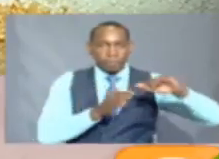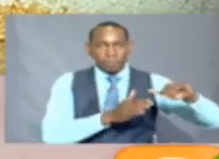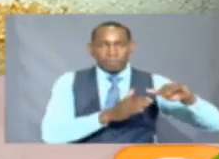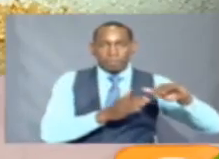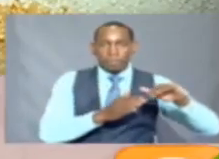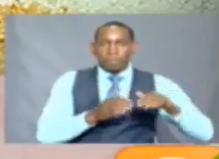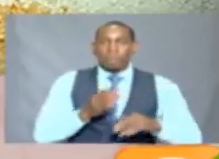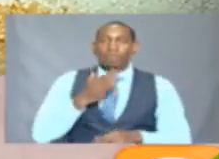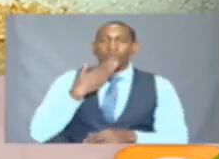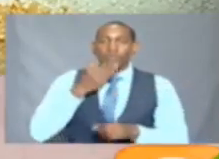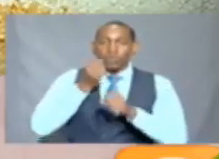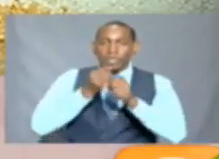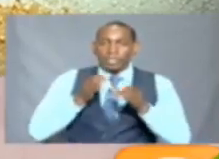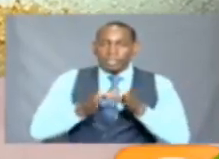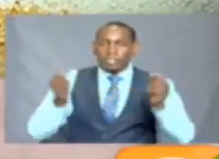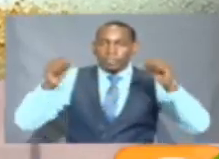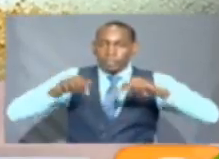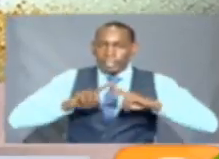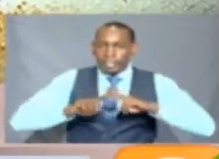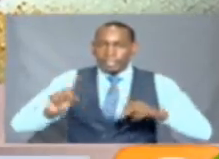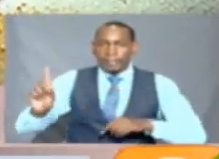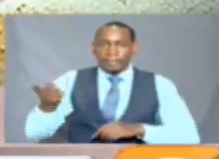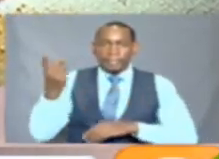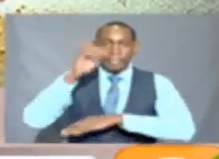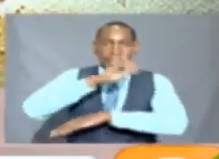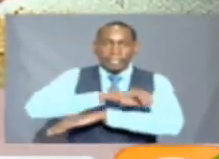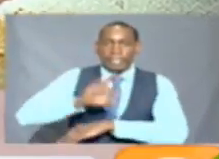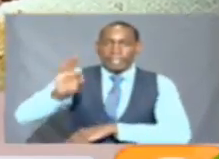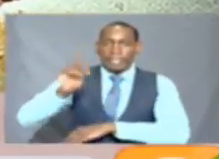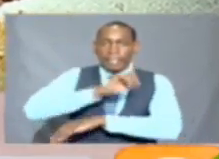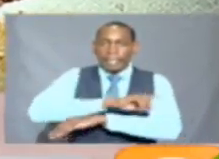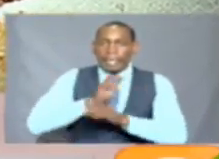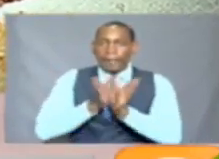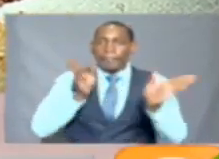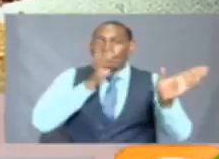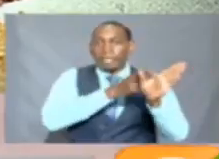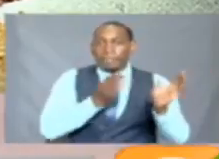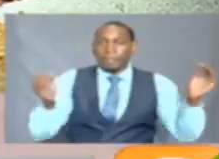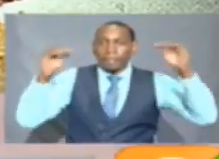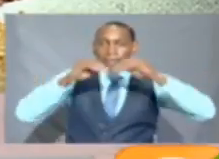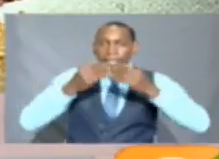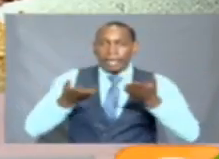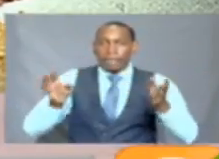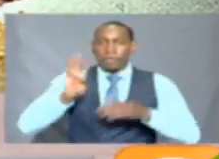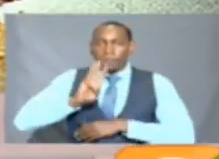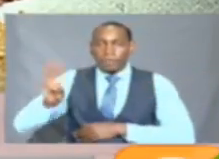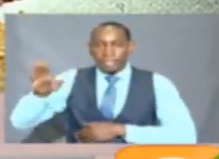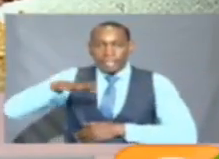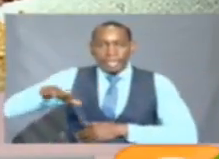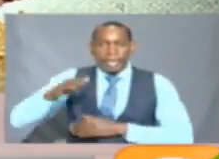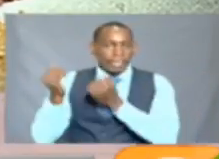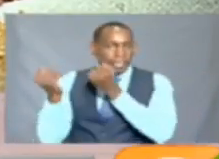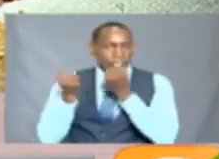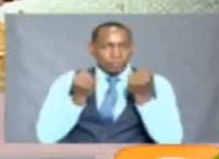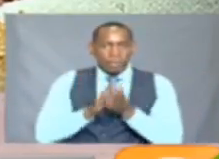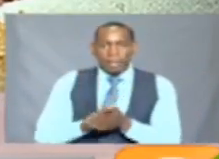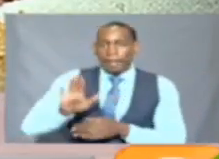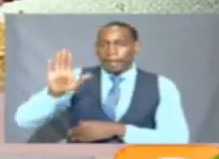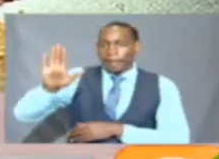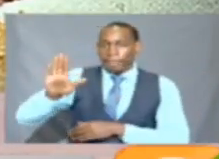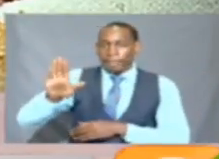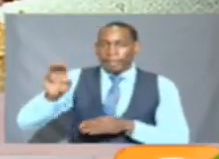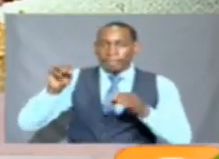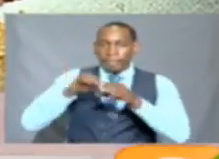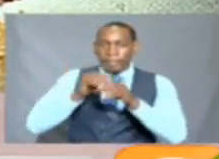Sugar Task Force today kicked off its first day of a three-day public participation forum across the Western Sugar Belt. The five